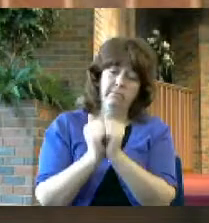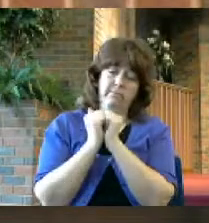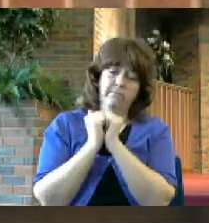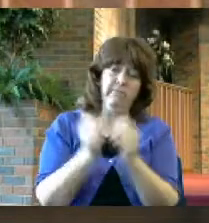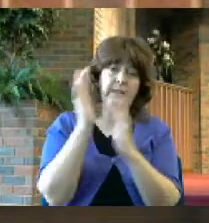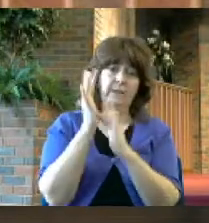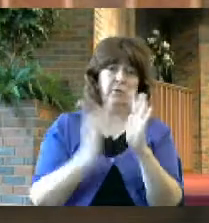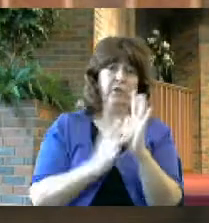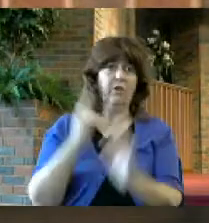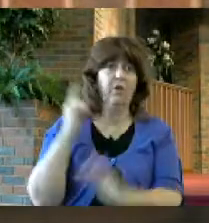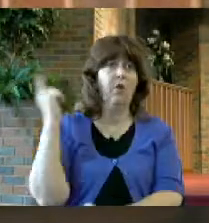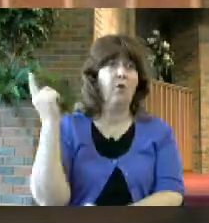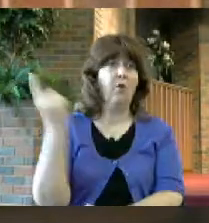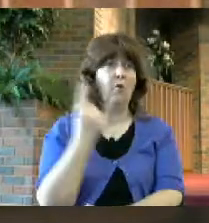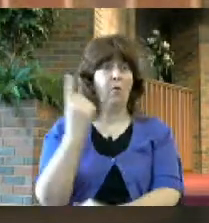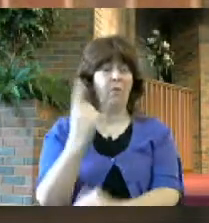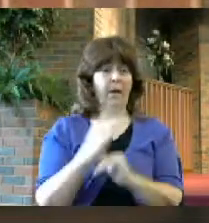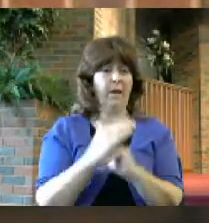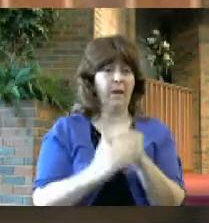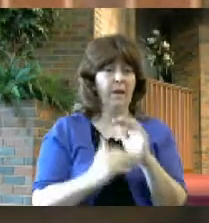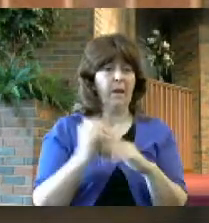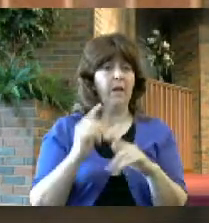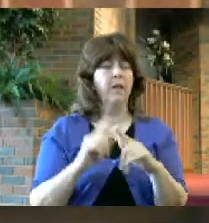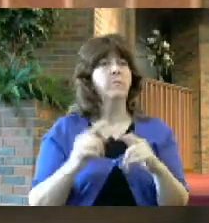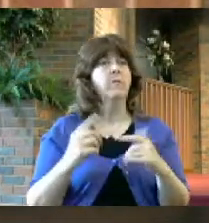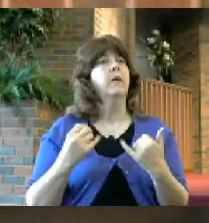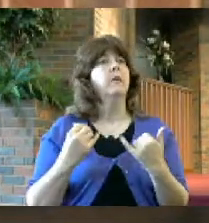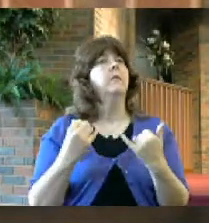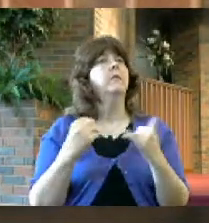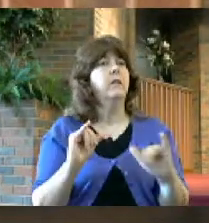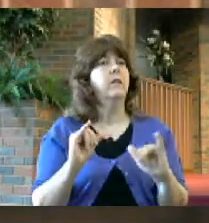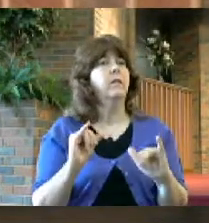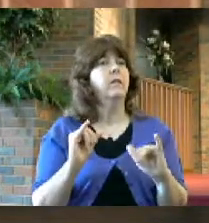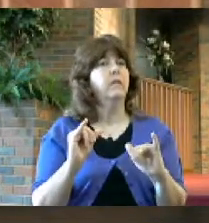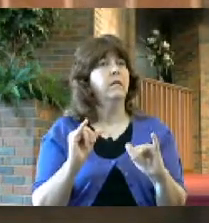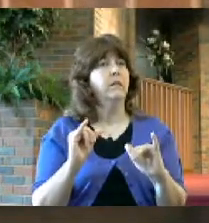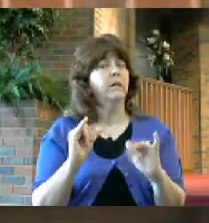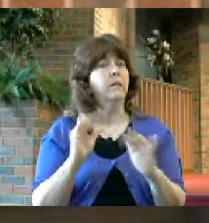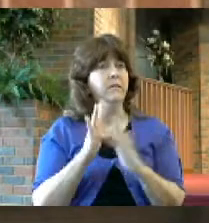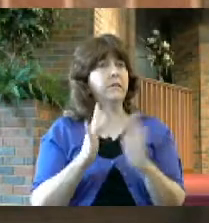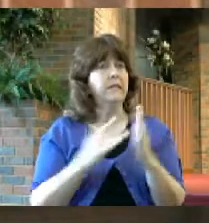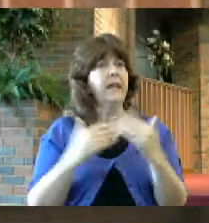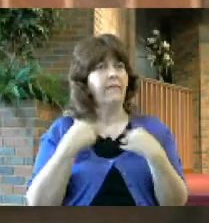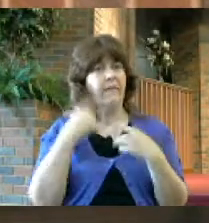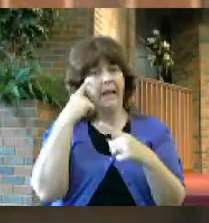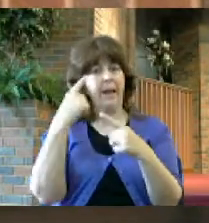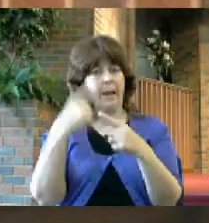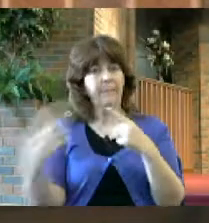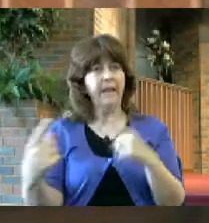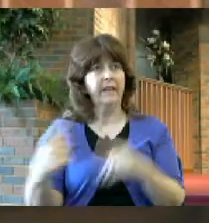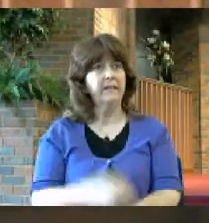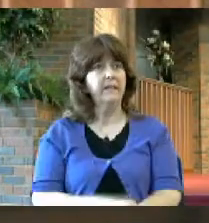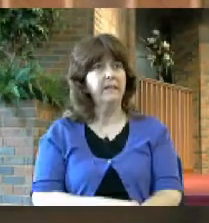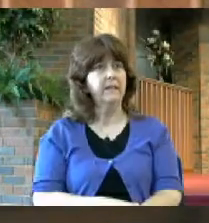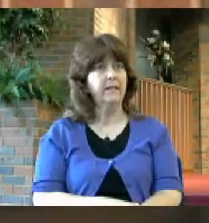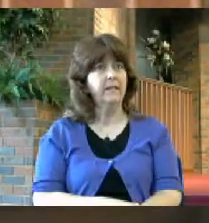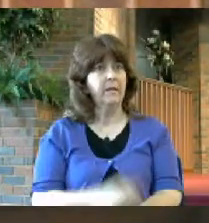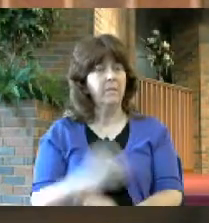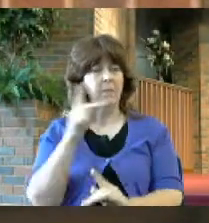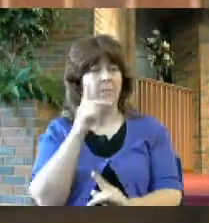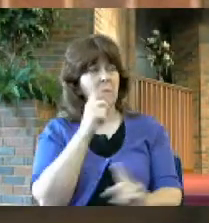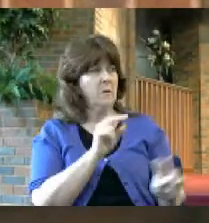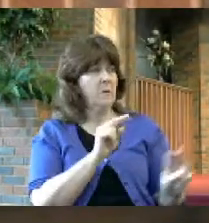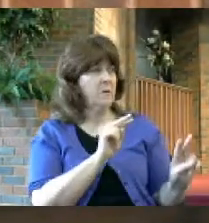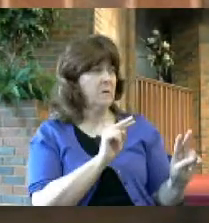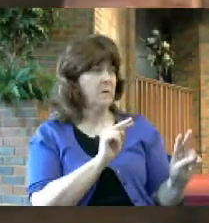yet, Jesus had enemies. Enemies that hated him enough that they would take his life, that they